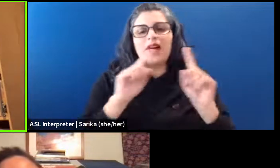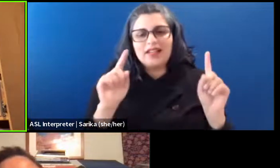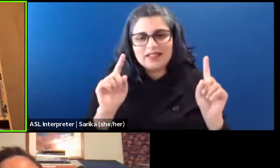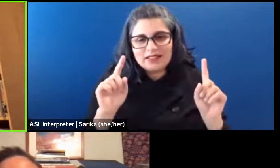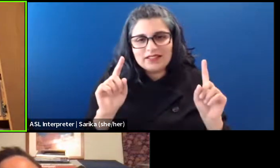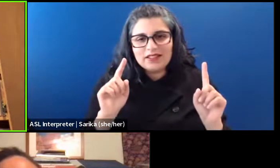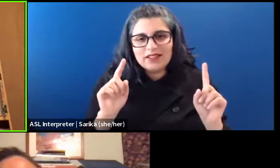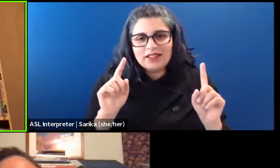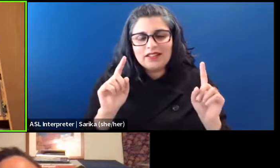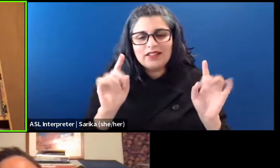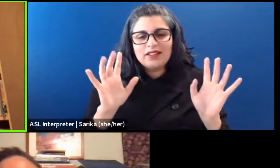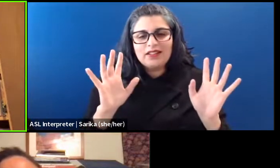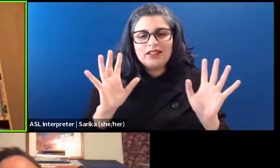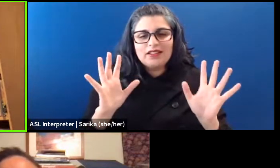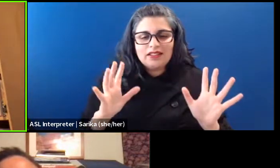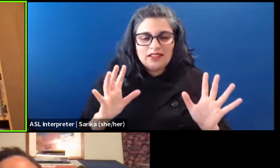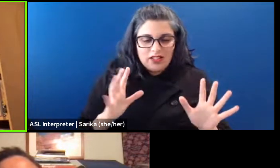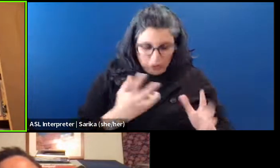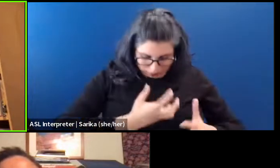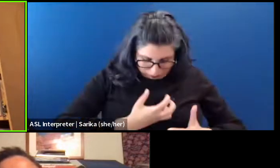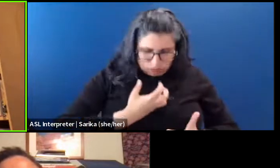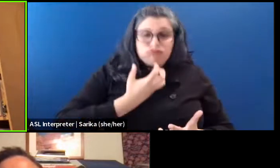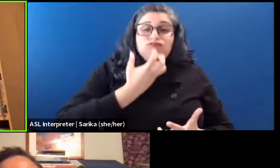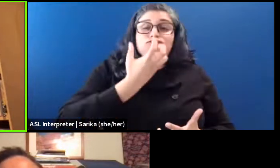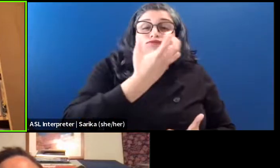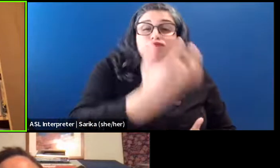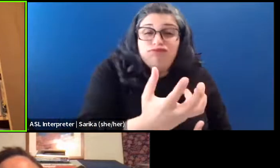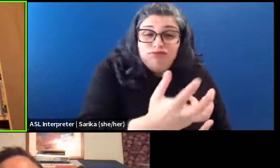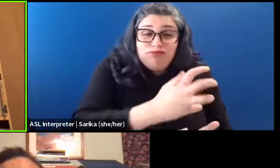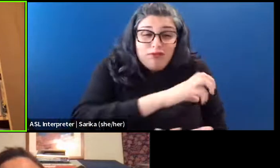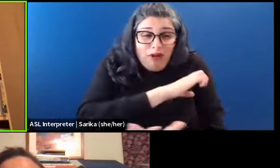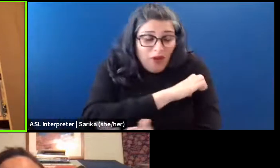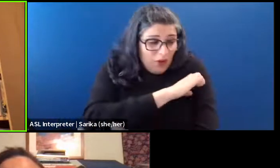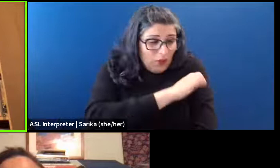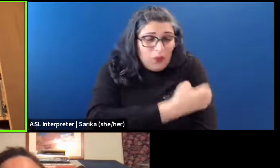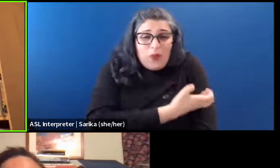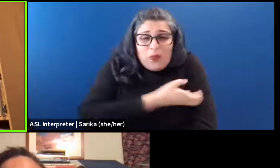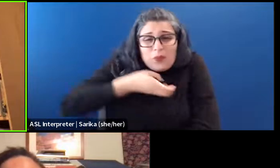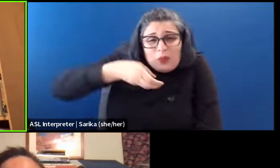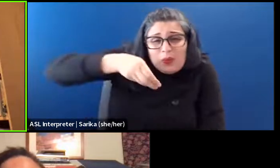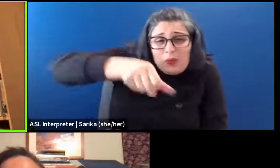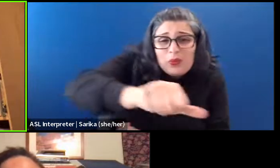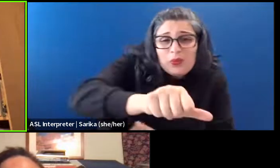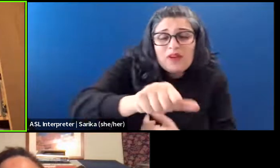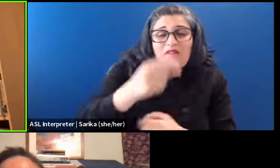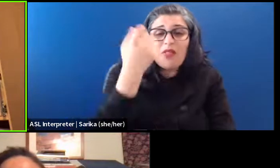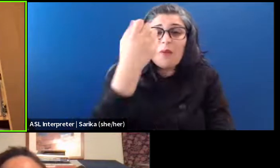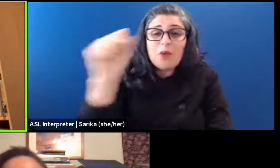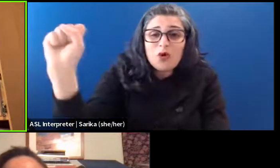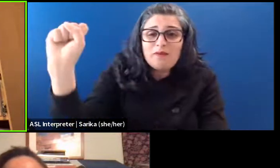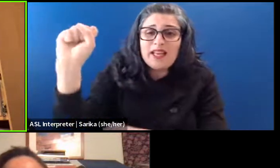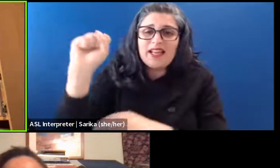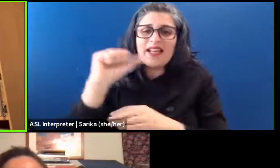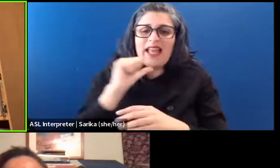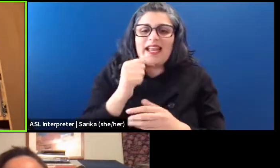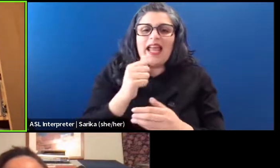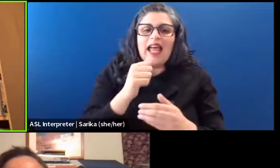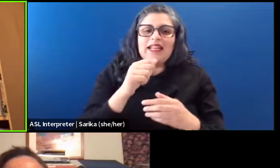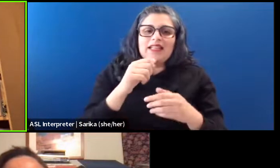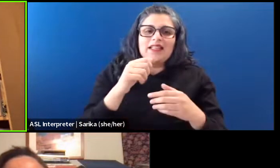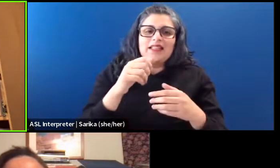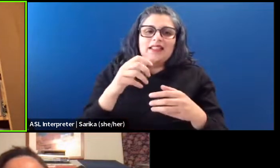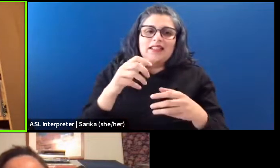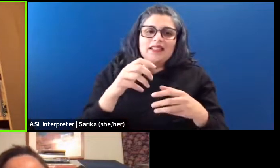in giving so much of our energy to the movement, movements plural, and not taking time to